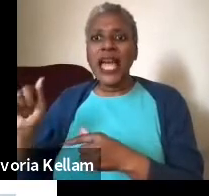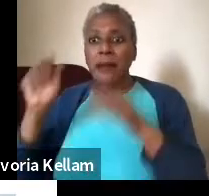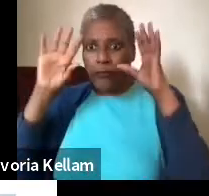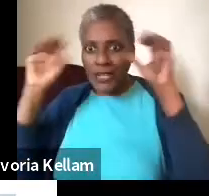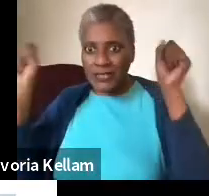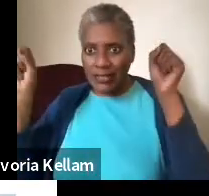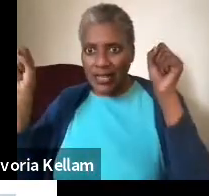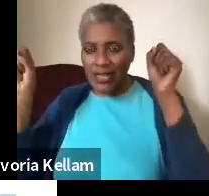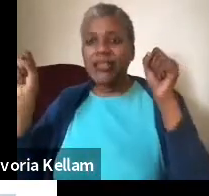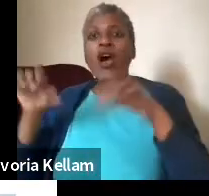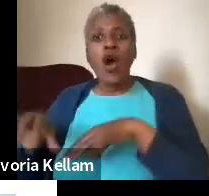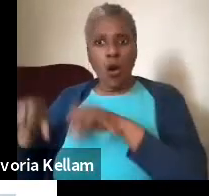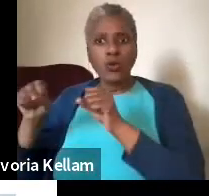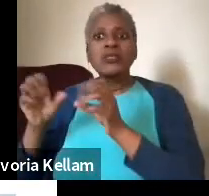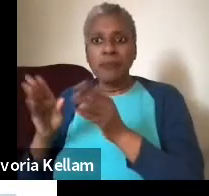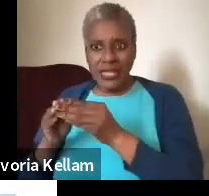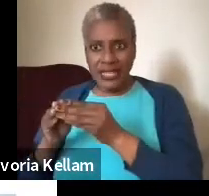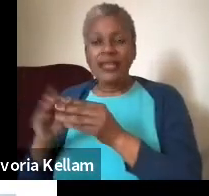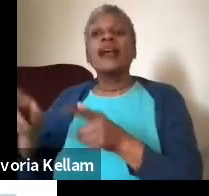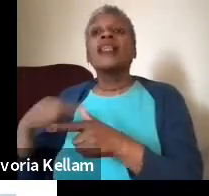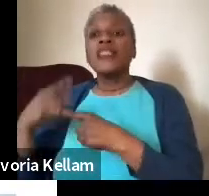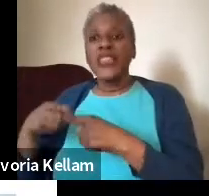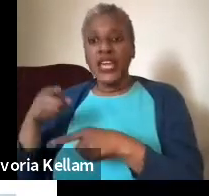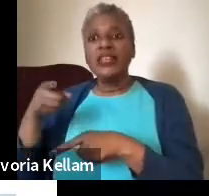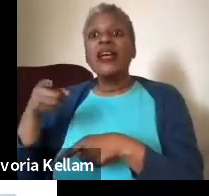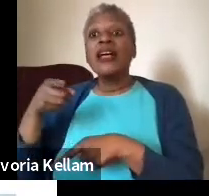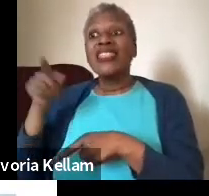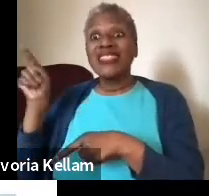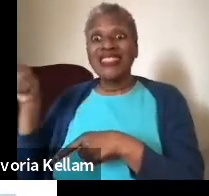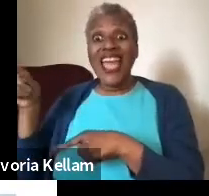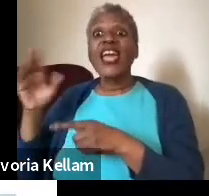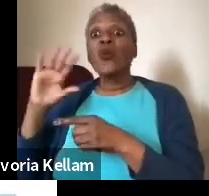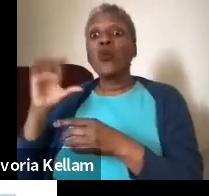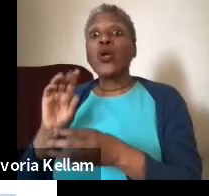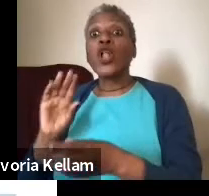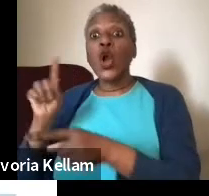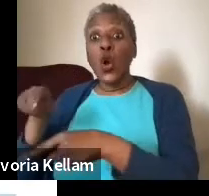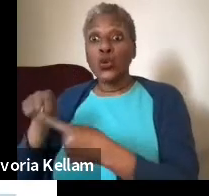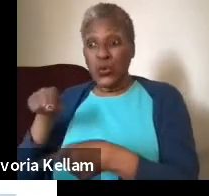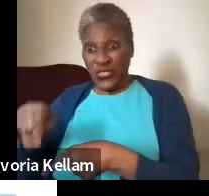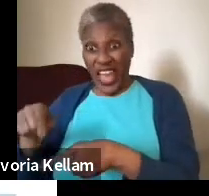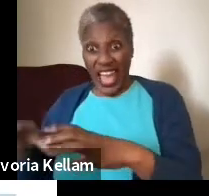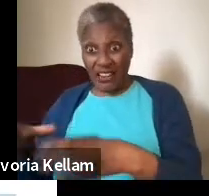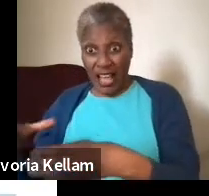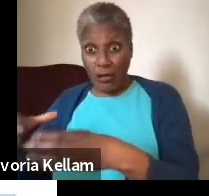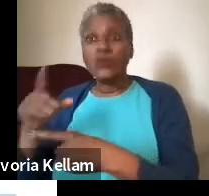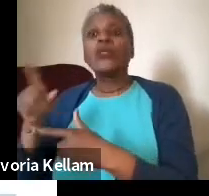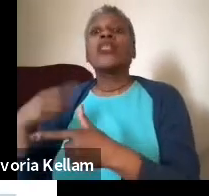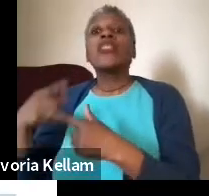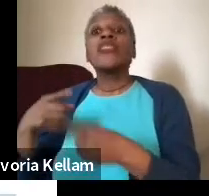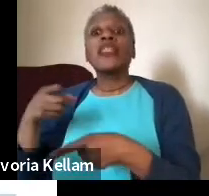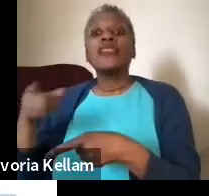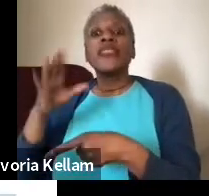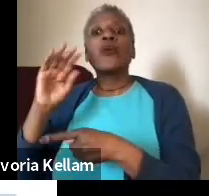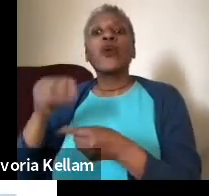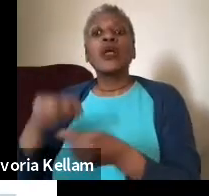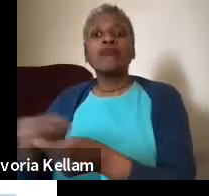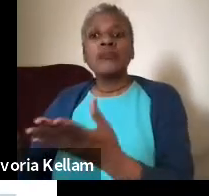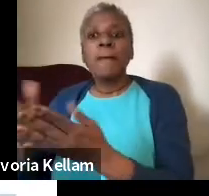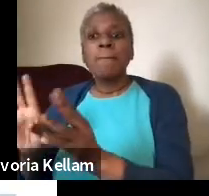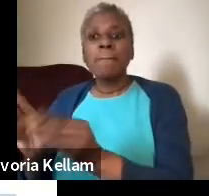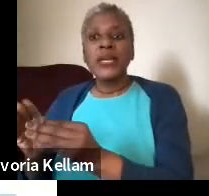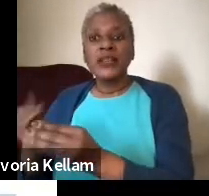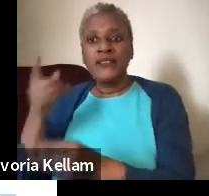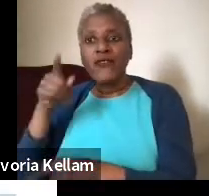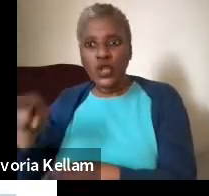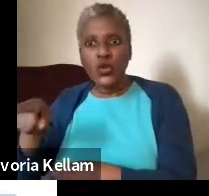the forum and a reminder. Forums will be videoed as they're happening online. So the video